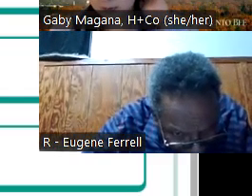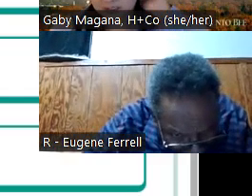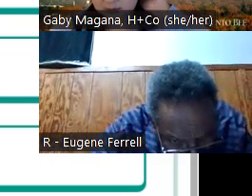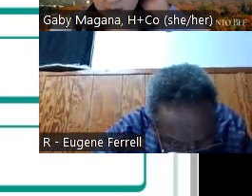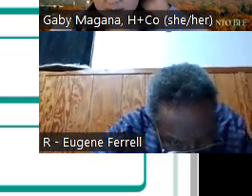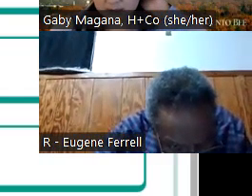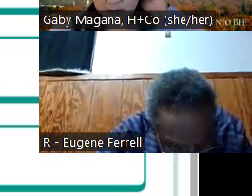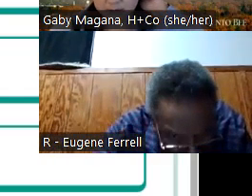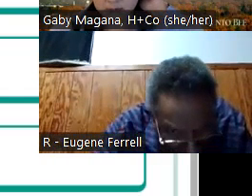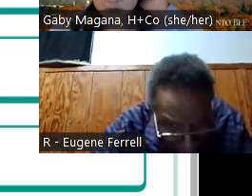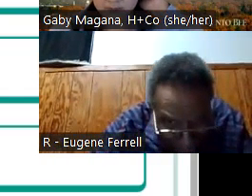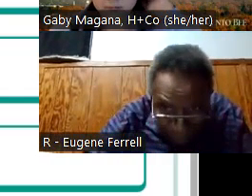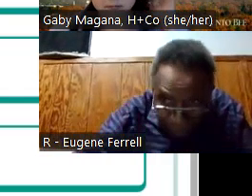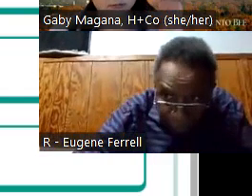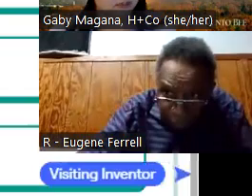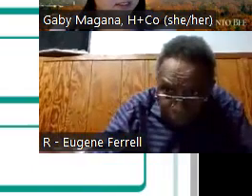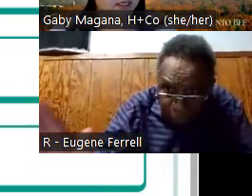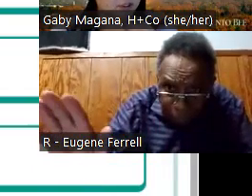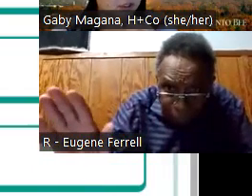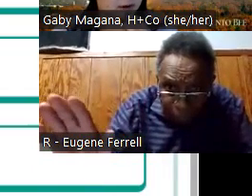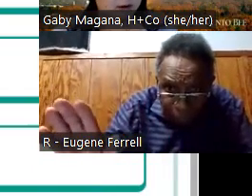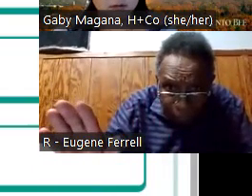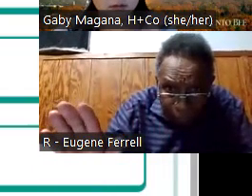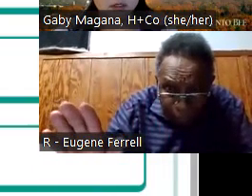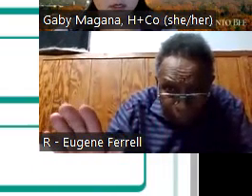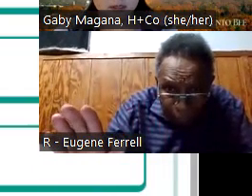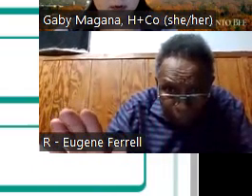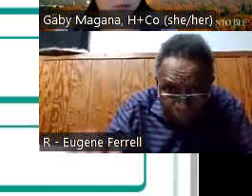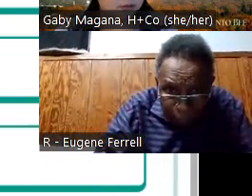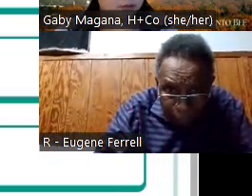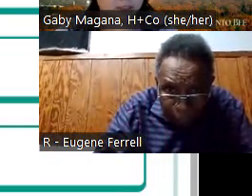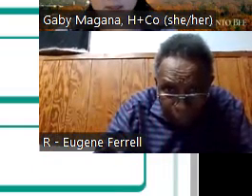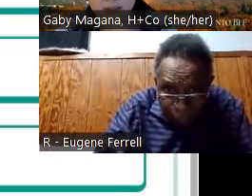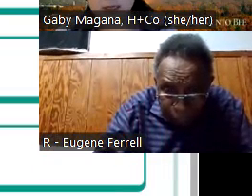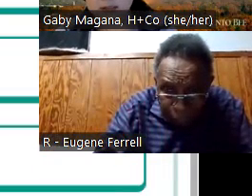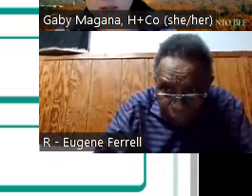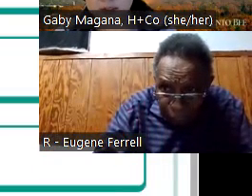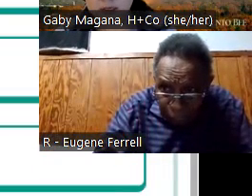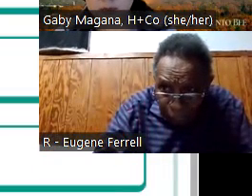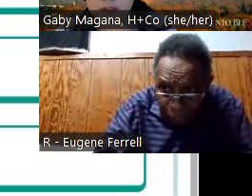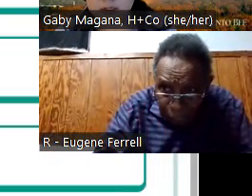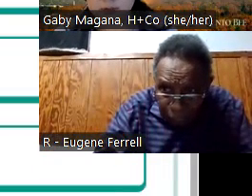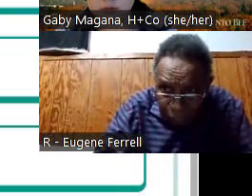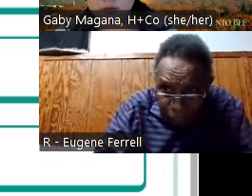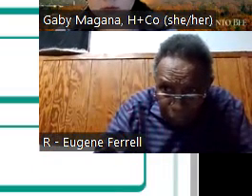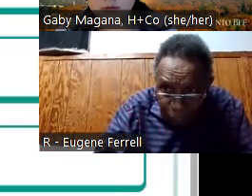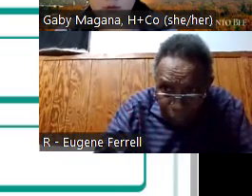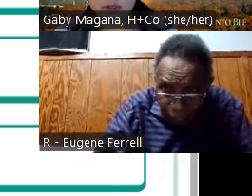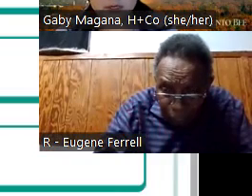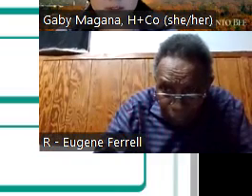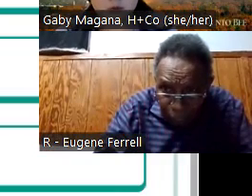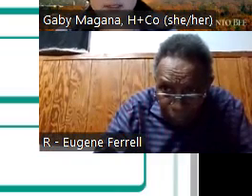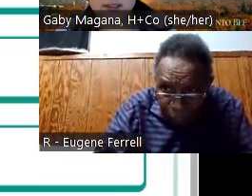priority topics, maybe some sort of discussion around the air pollution that is associated with individuals